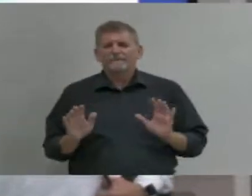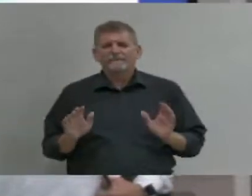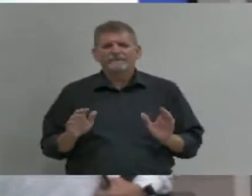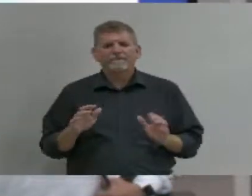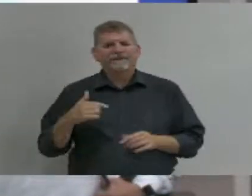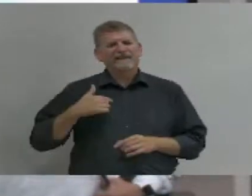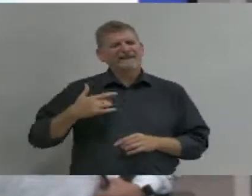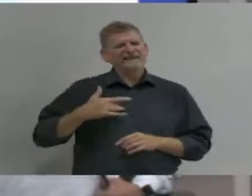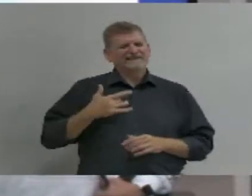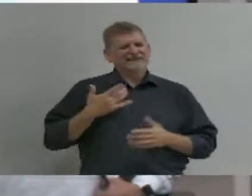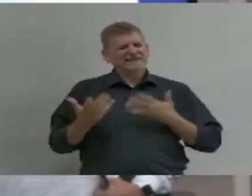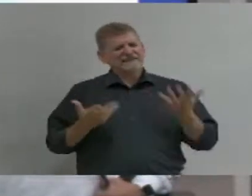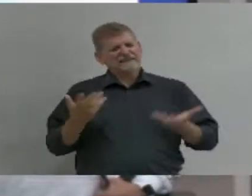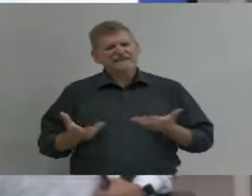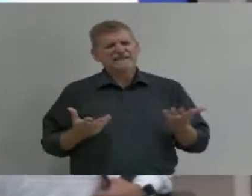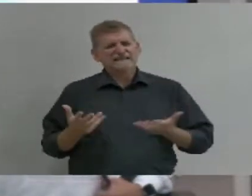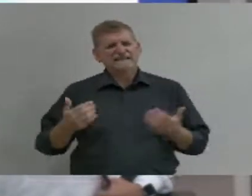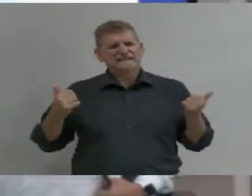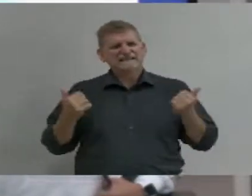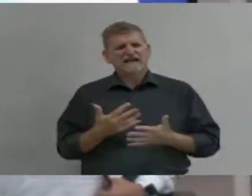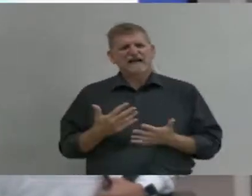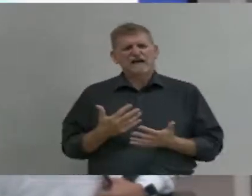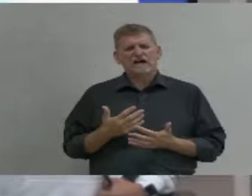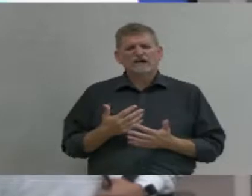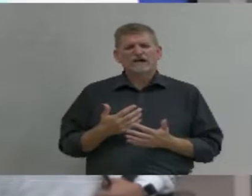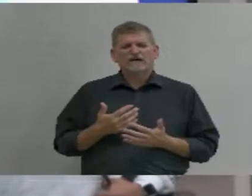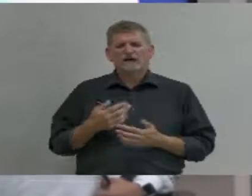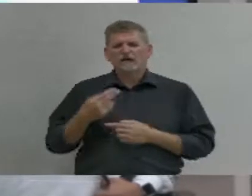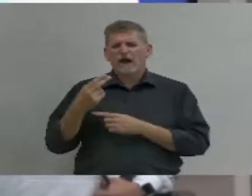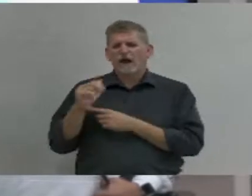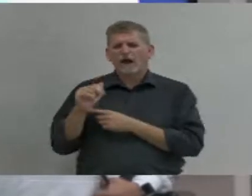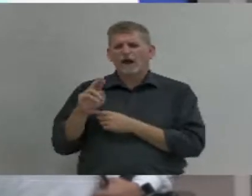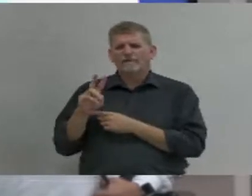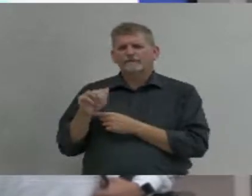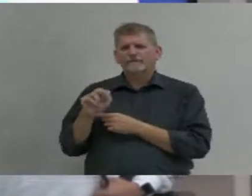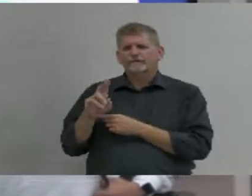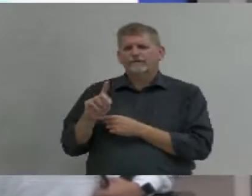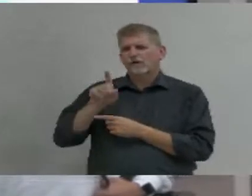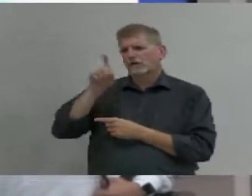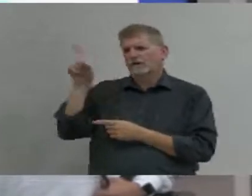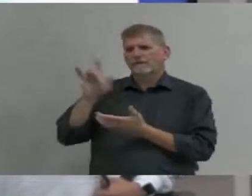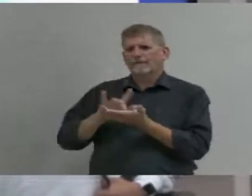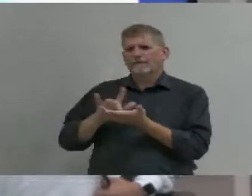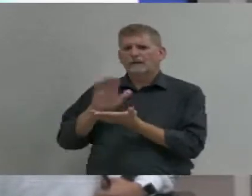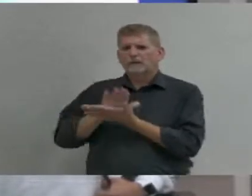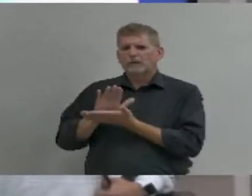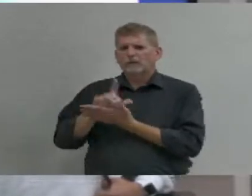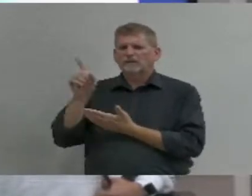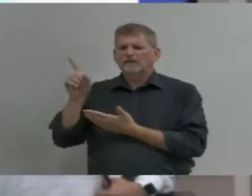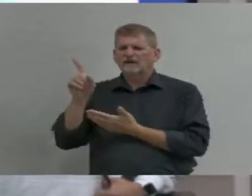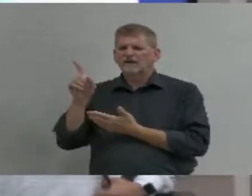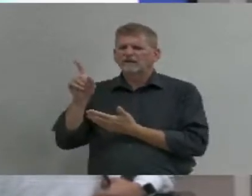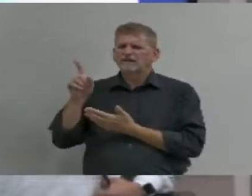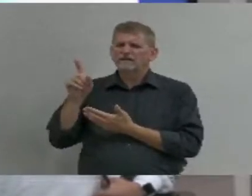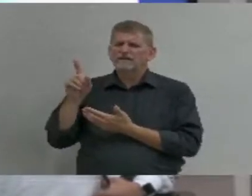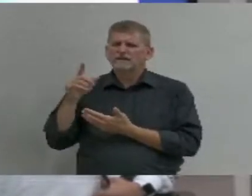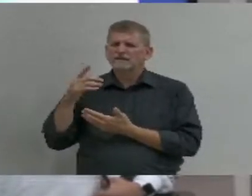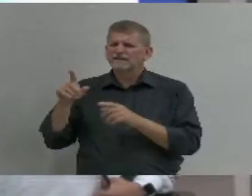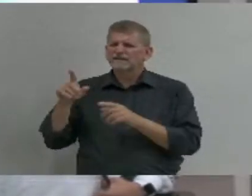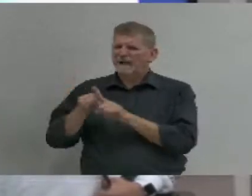Harvard medical students fell into when asked the identical question. Okay? Okay, thank